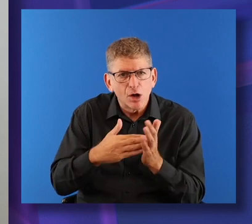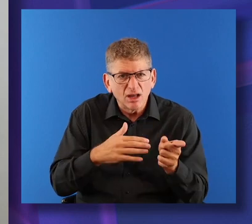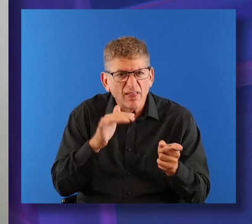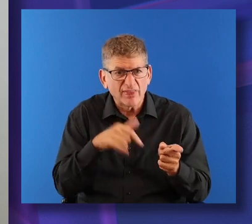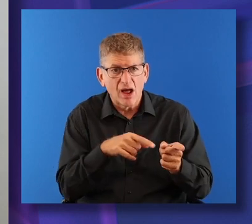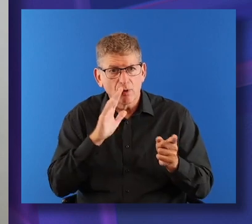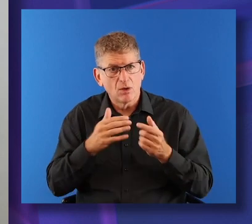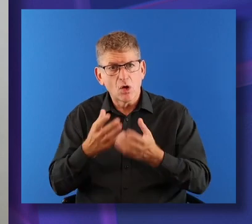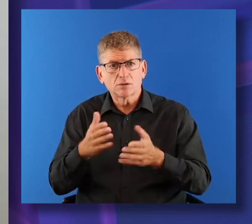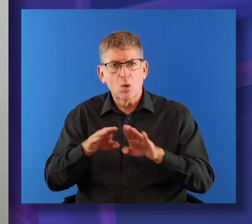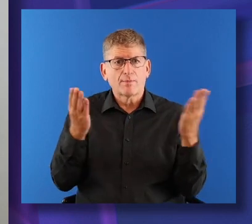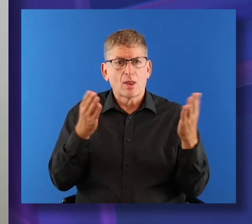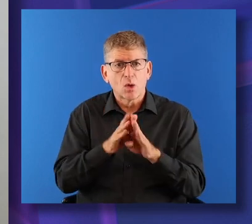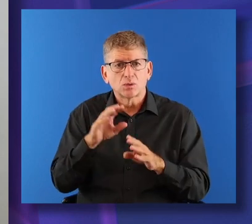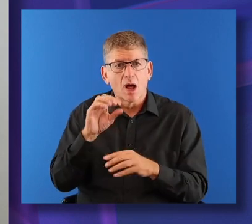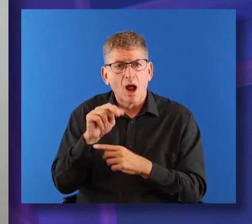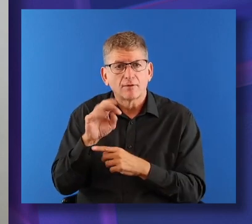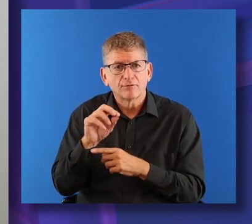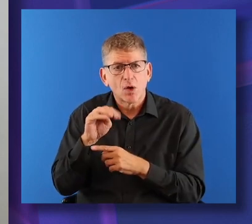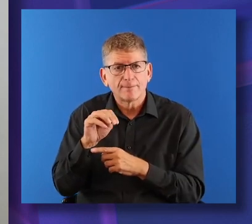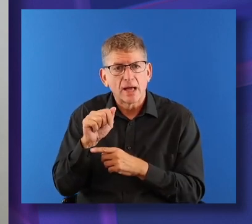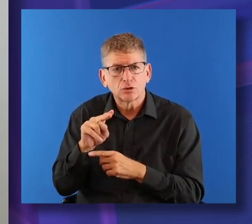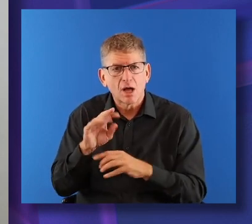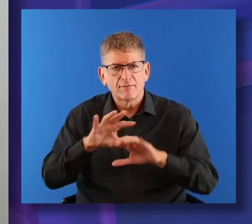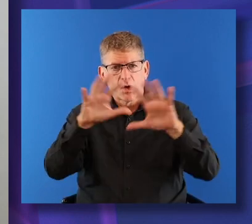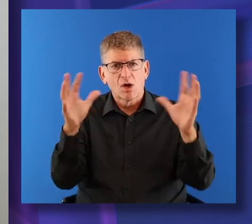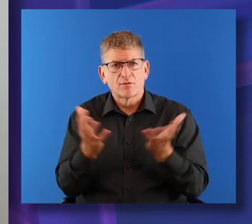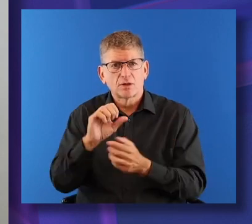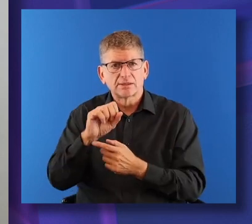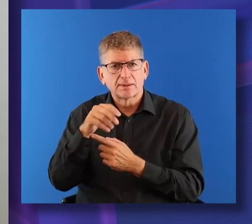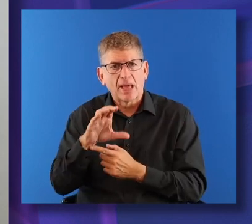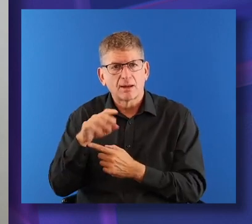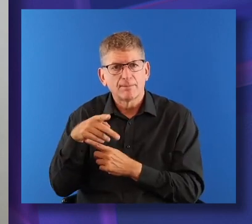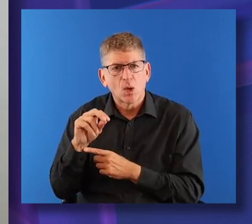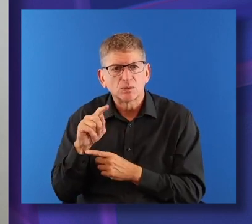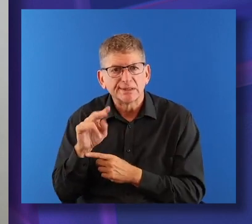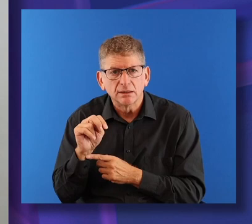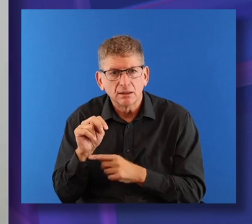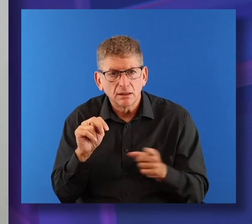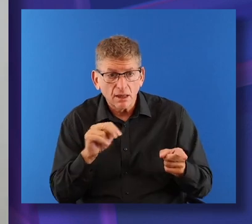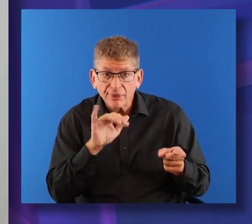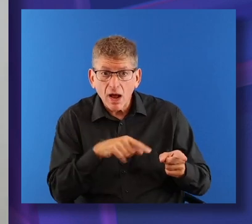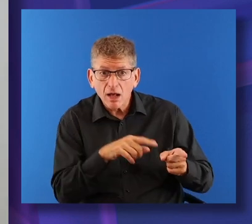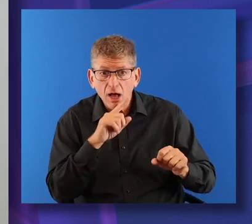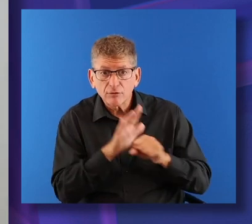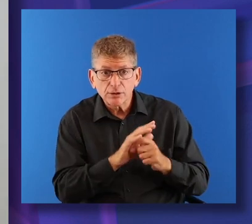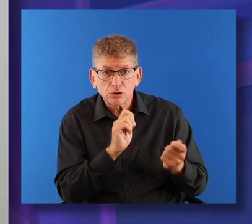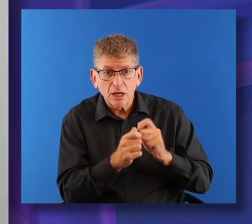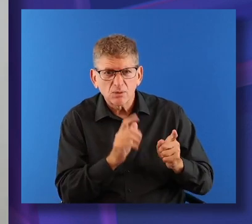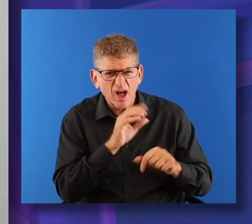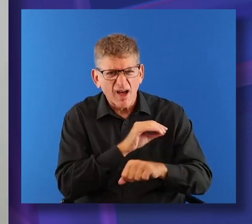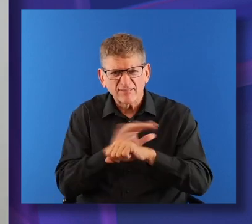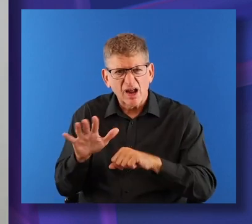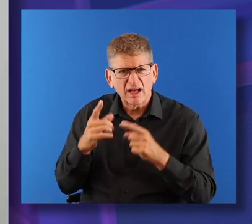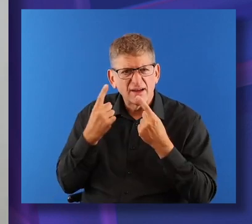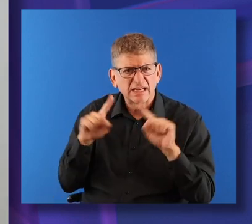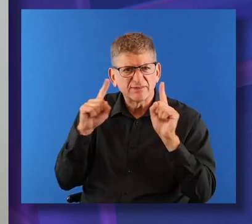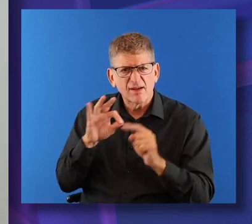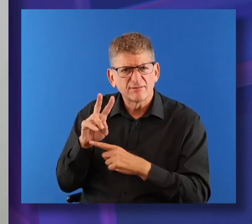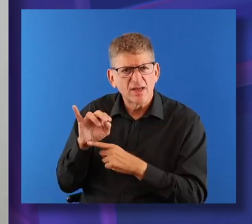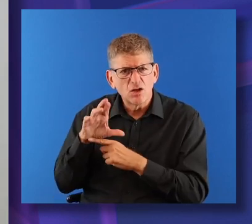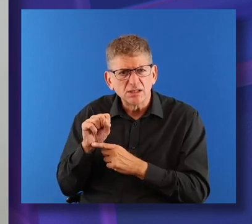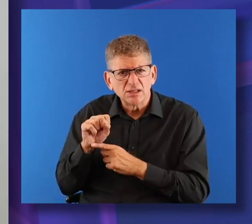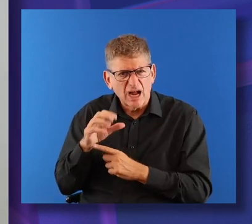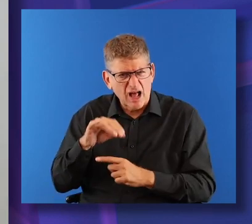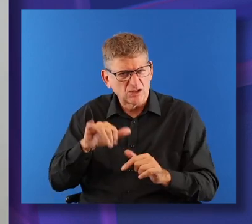infectivity of the virus and can serve as a potential target for drug discovery. This result was published as a